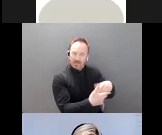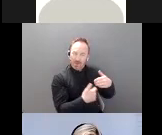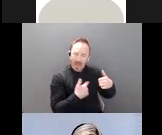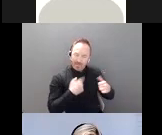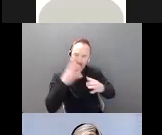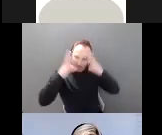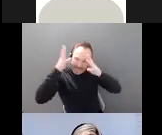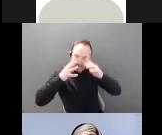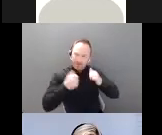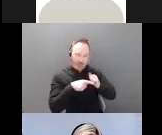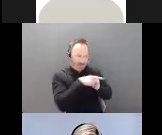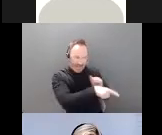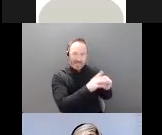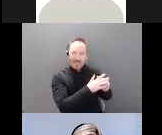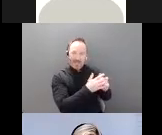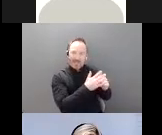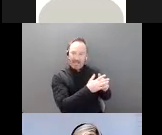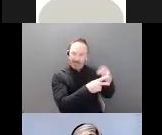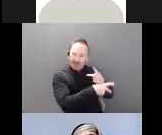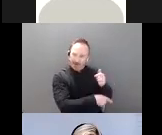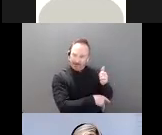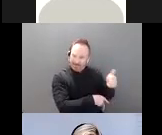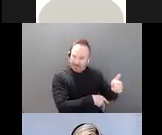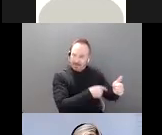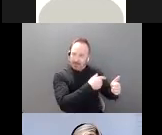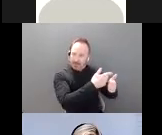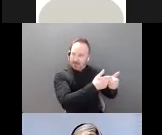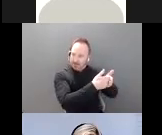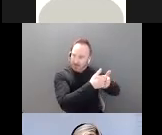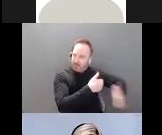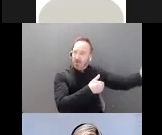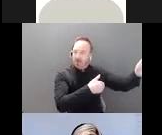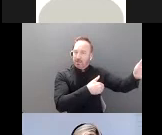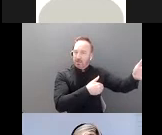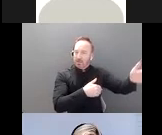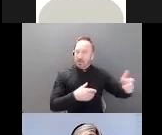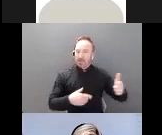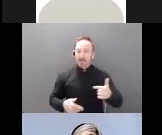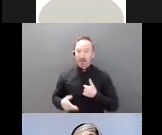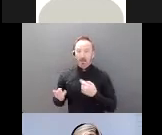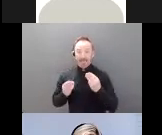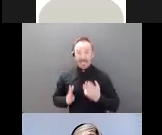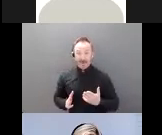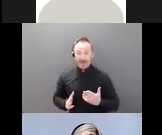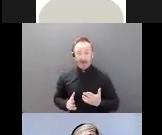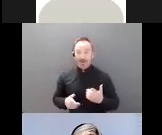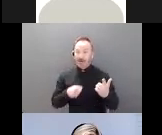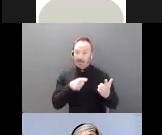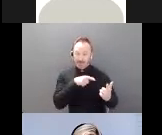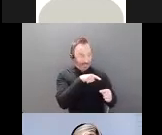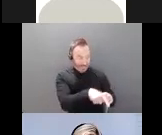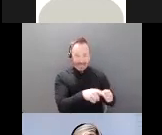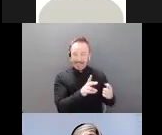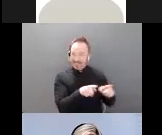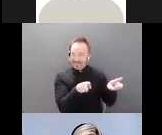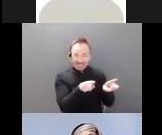really, the job of an elder mediator and a mediator is to not have repeat customers. You could have referrals, but never to have a